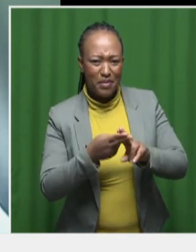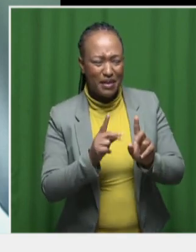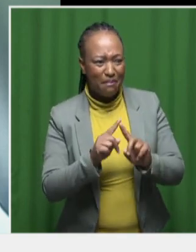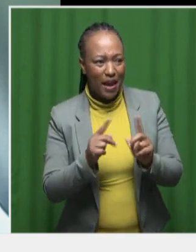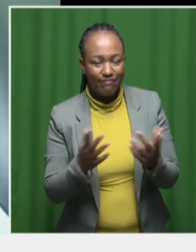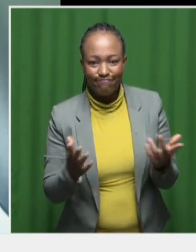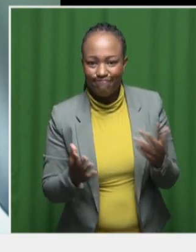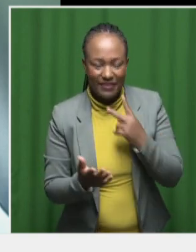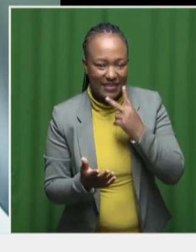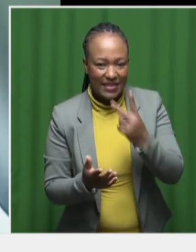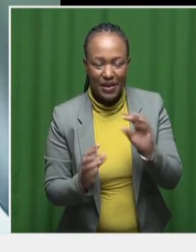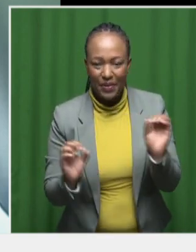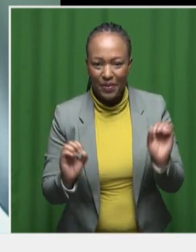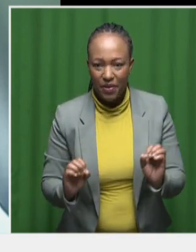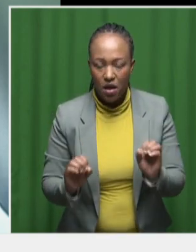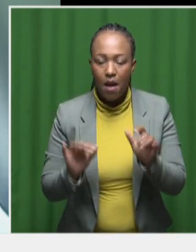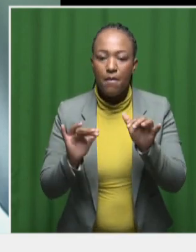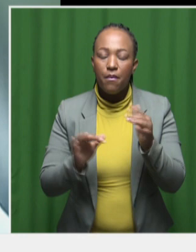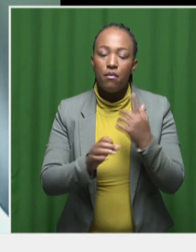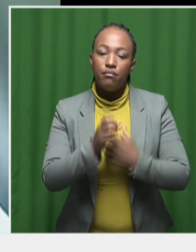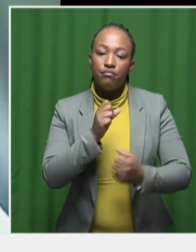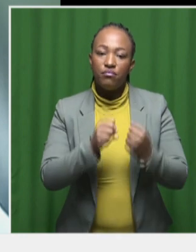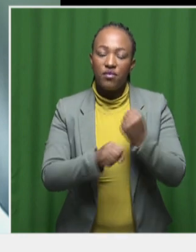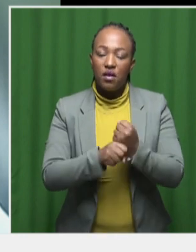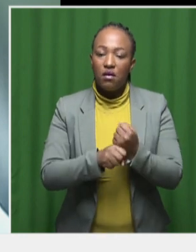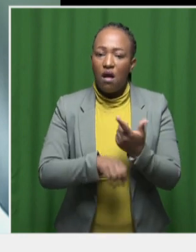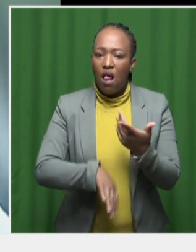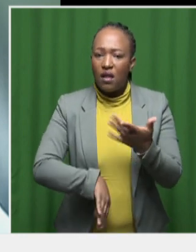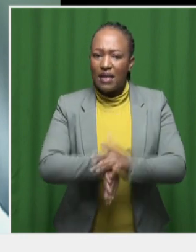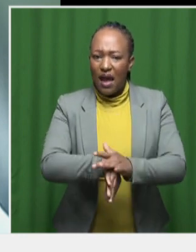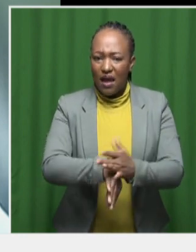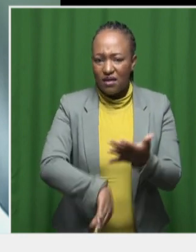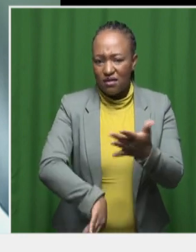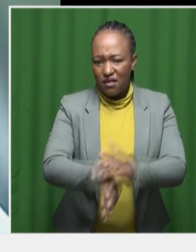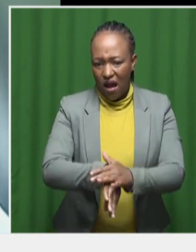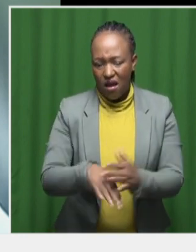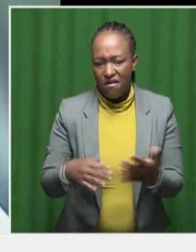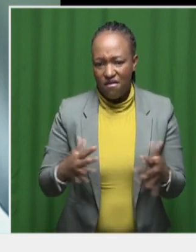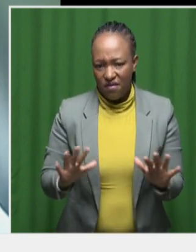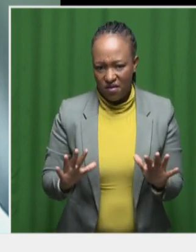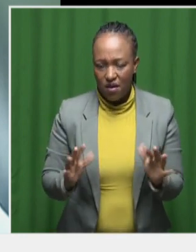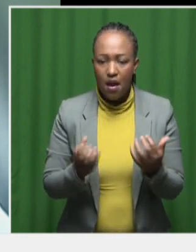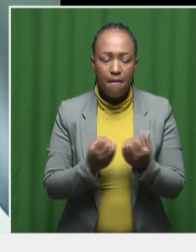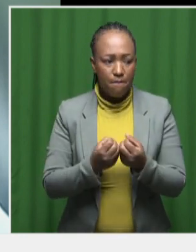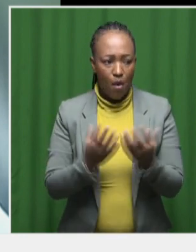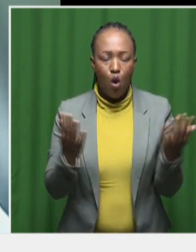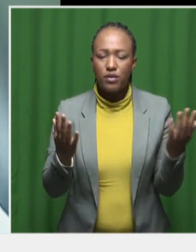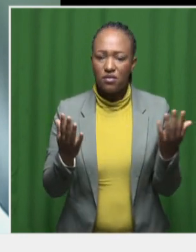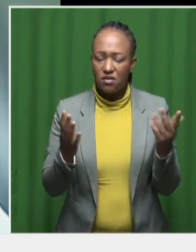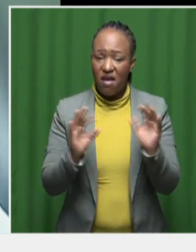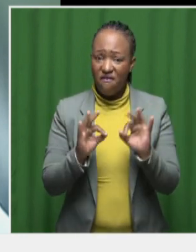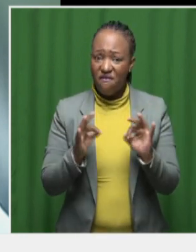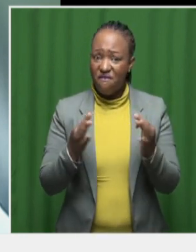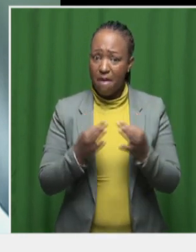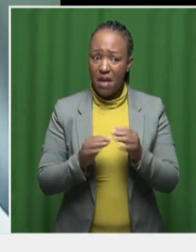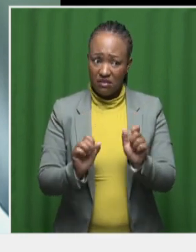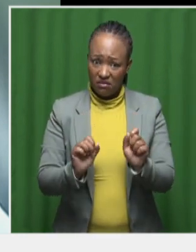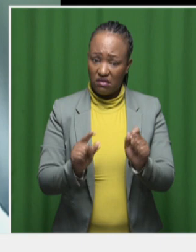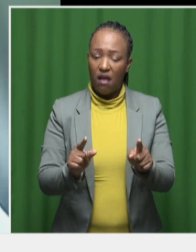The people that lost their lives last year, most of them had to bury their loved ones all by